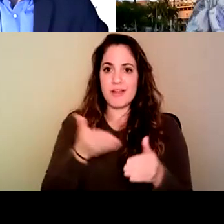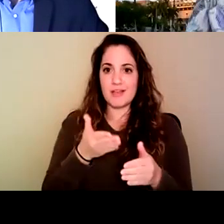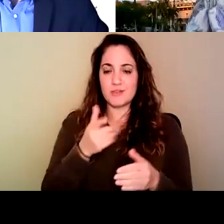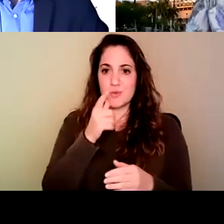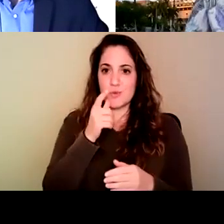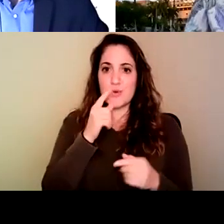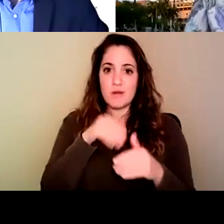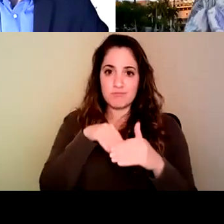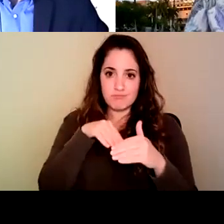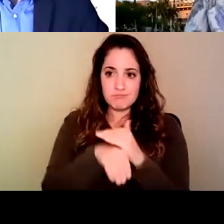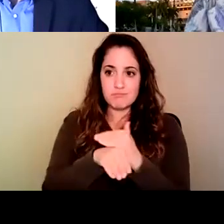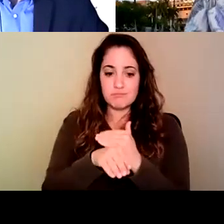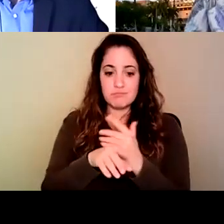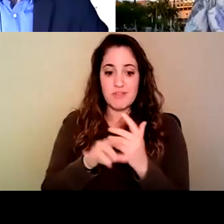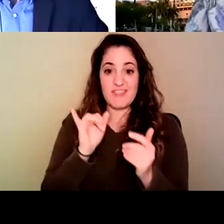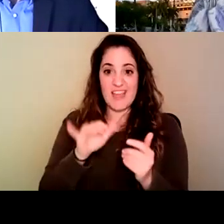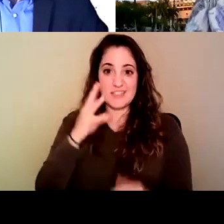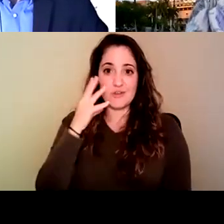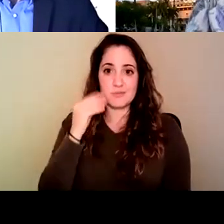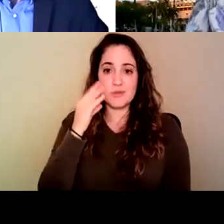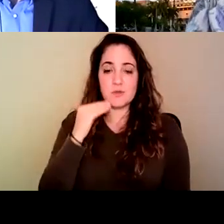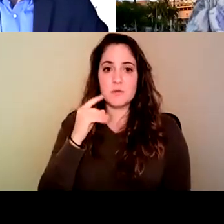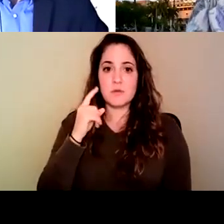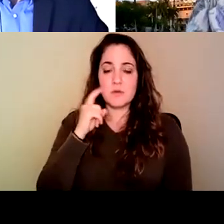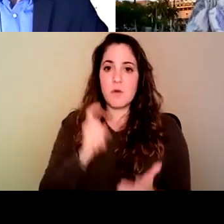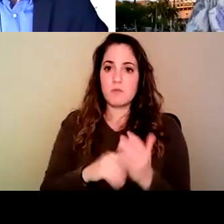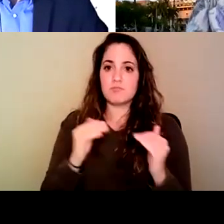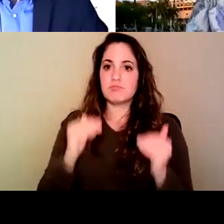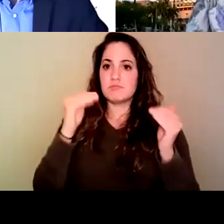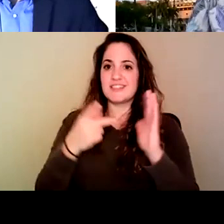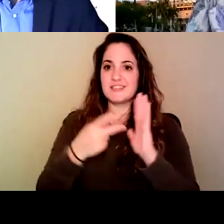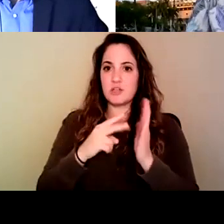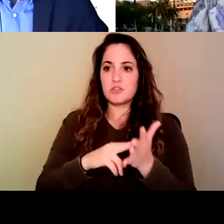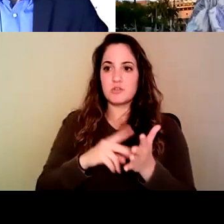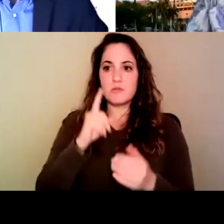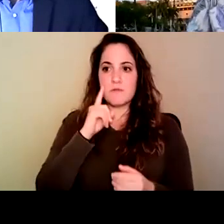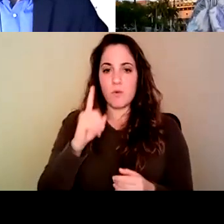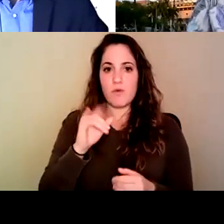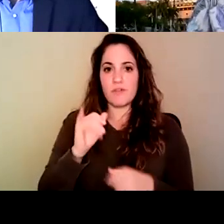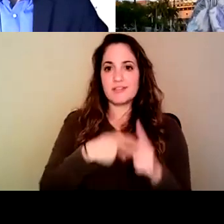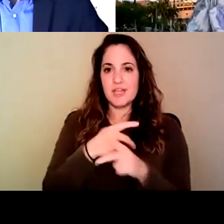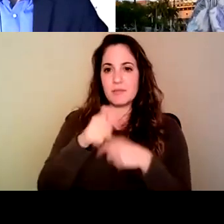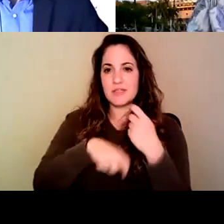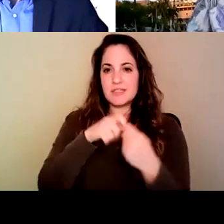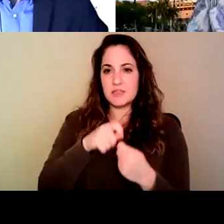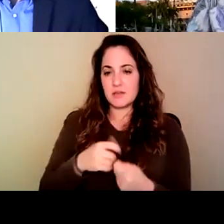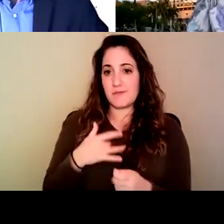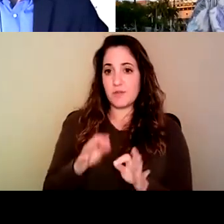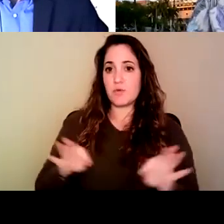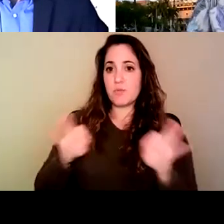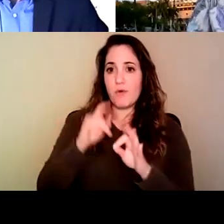that's what they're seeing, is that there's a renewed attention to those to those types of details that are important for